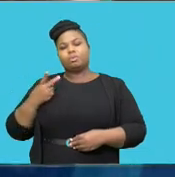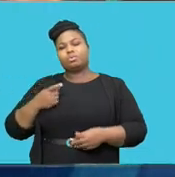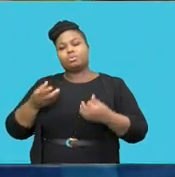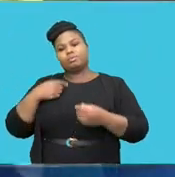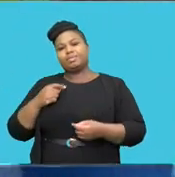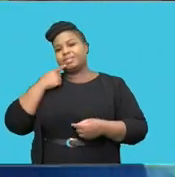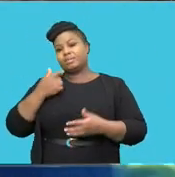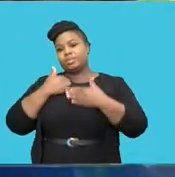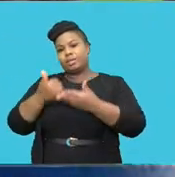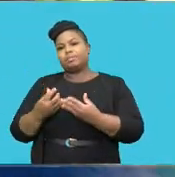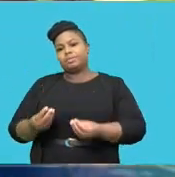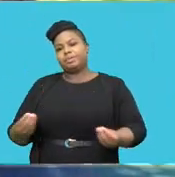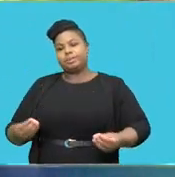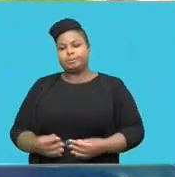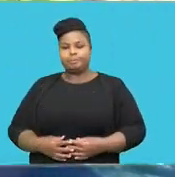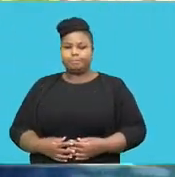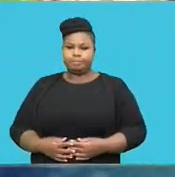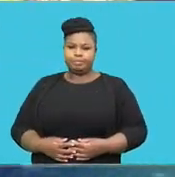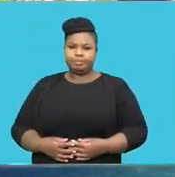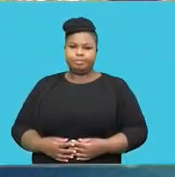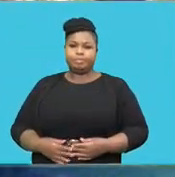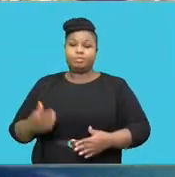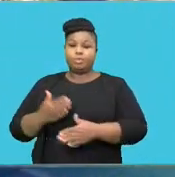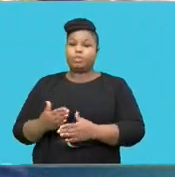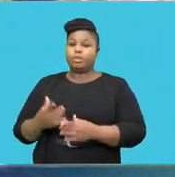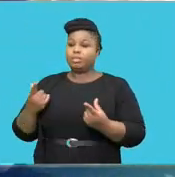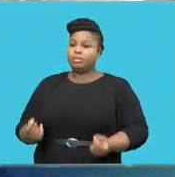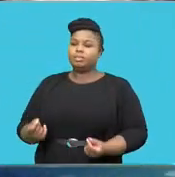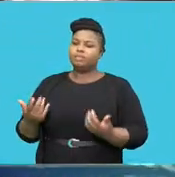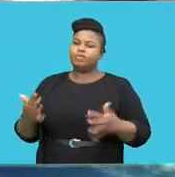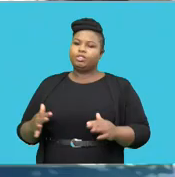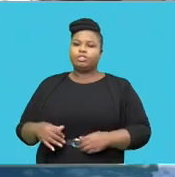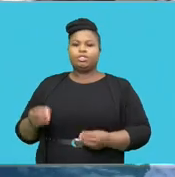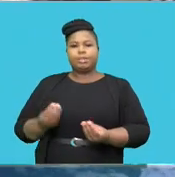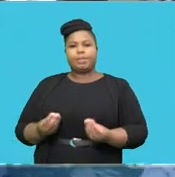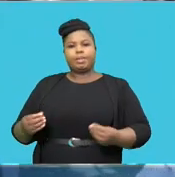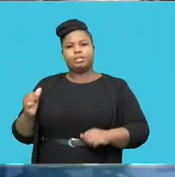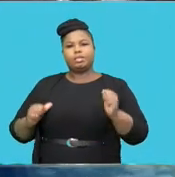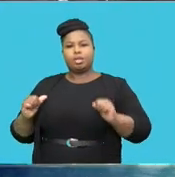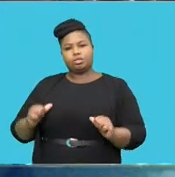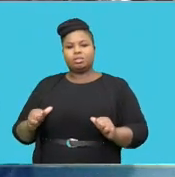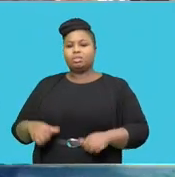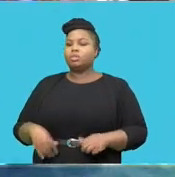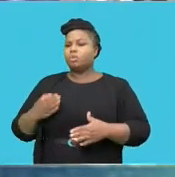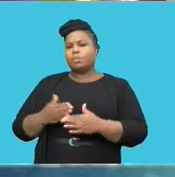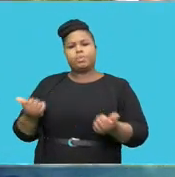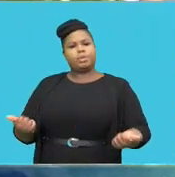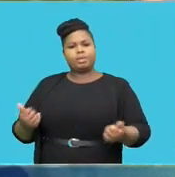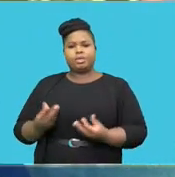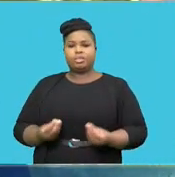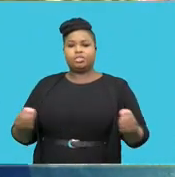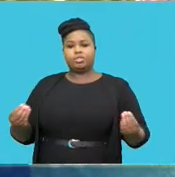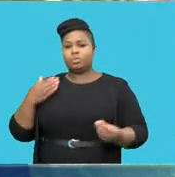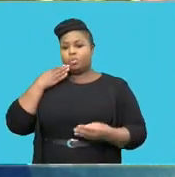baithuti mosola. Umsebenzi wakhe awenzile Kids in Action umsebenzi wakhe muhle kakhulu nabantu ade